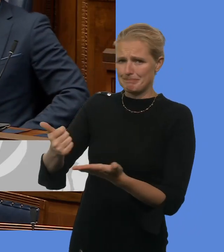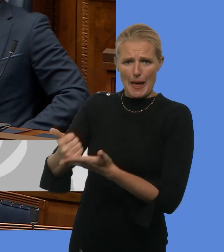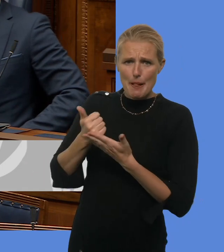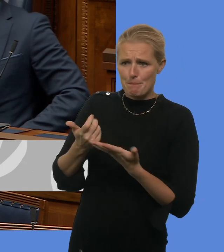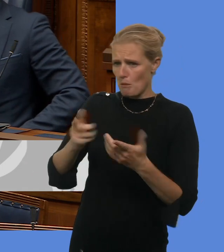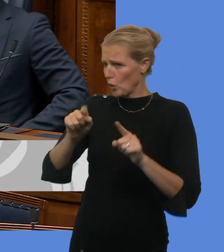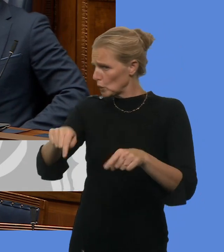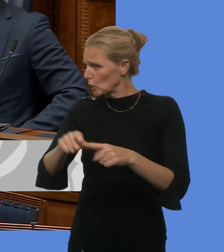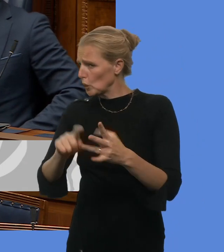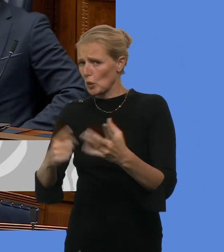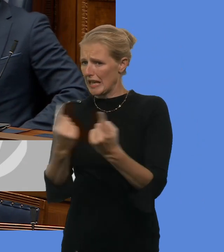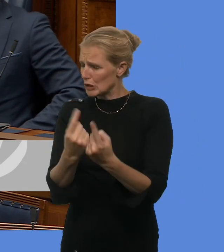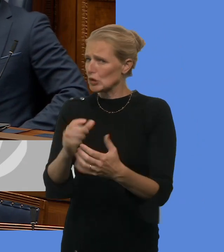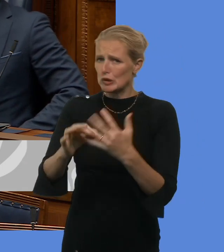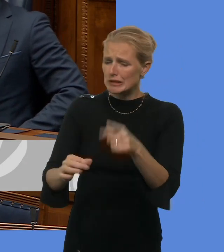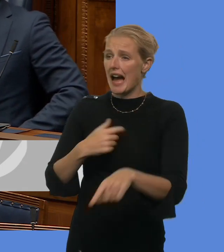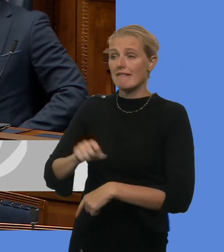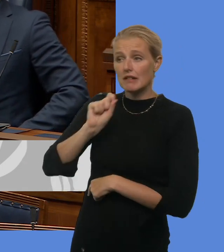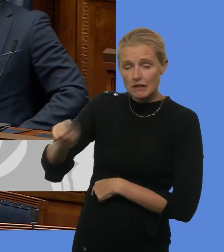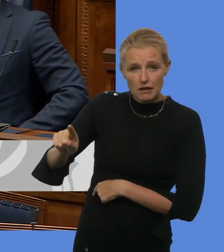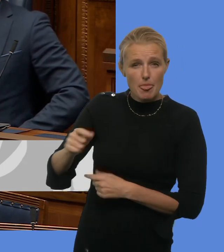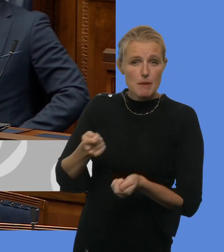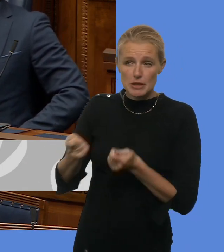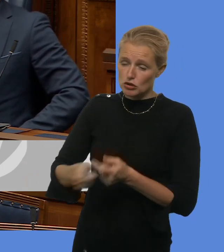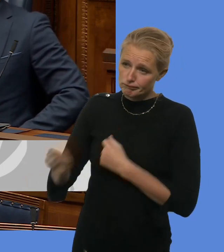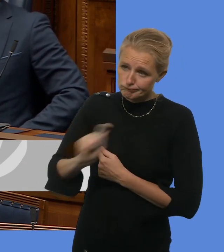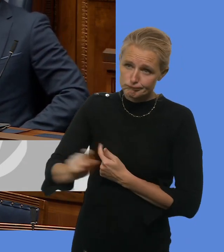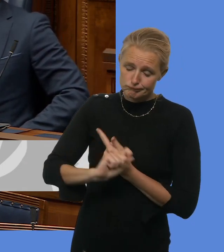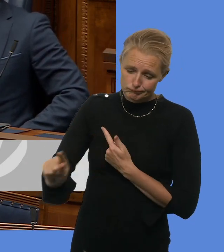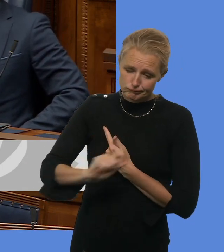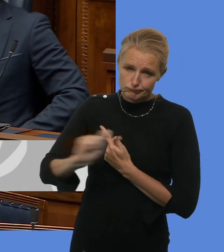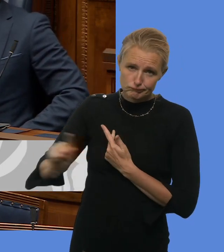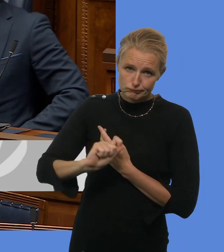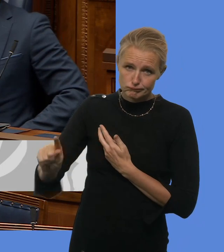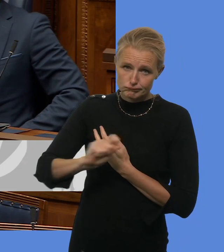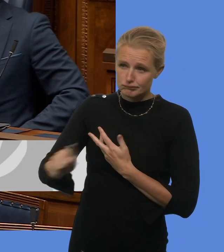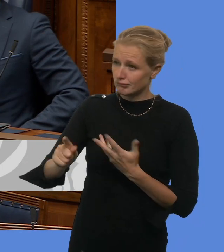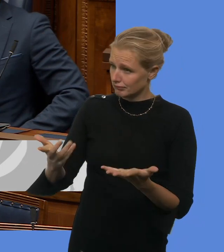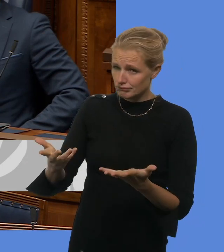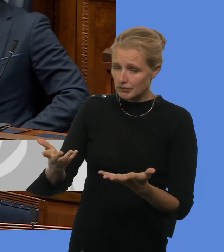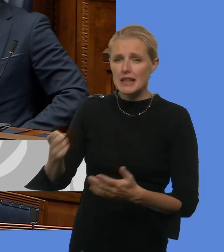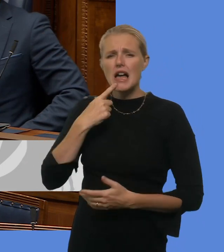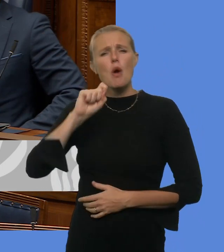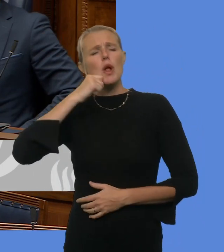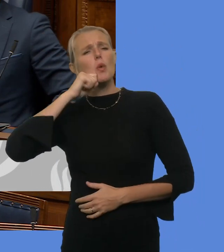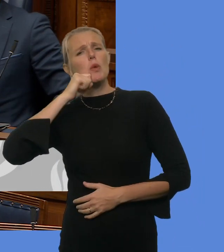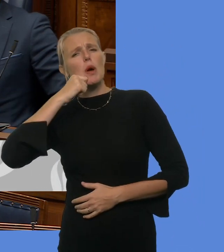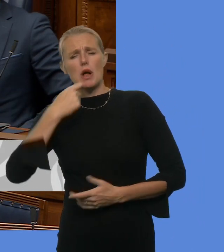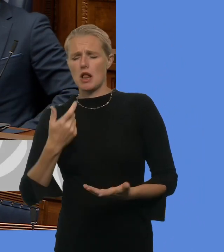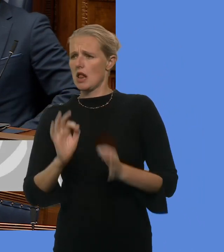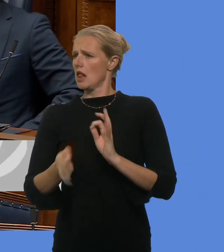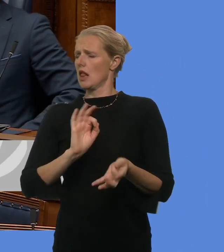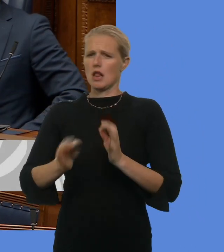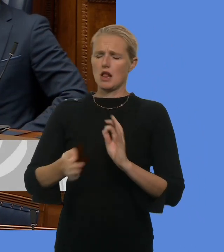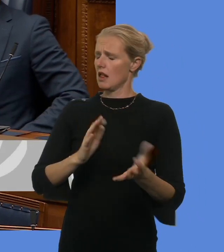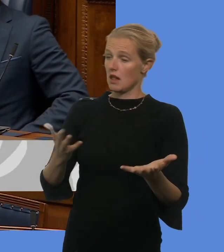I have asked him, I have written to him, I have spoken to him, and each and every time we're told that something is happening at some point in the future. What message